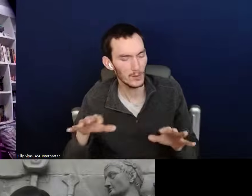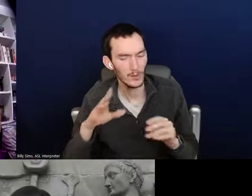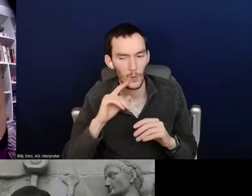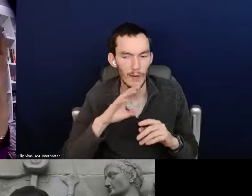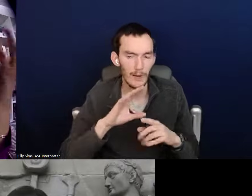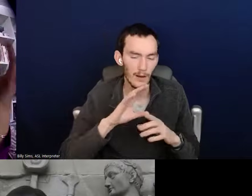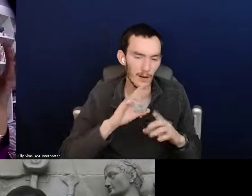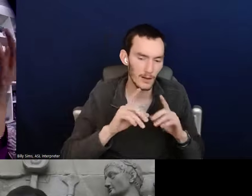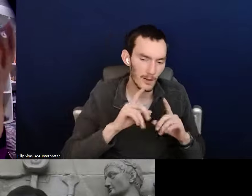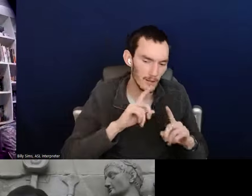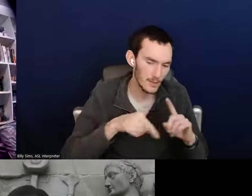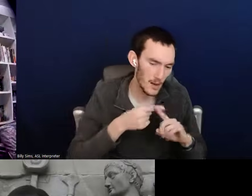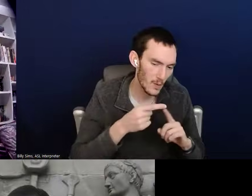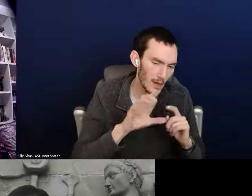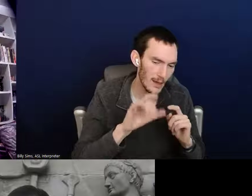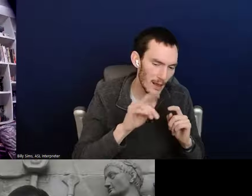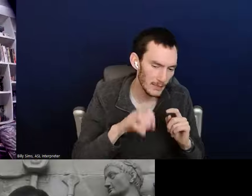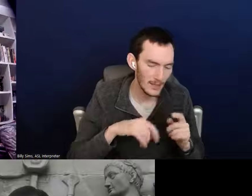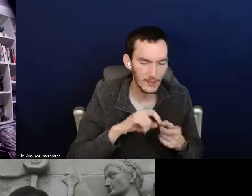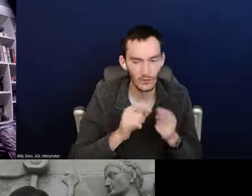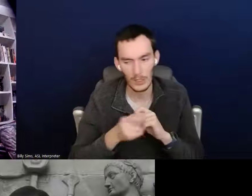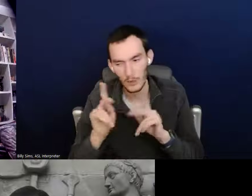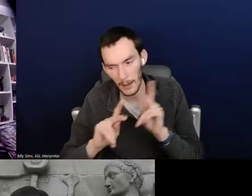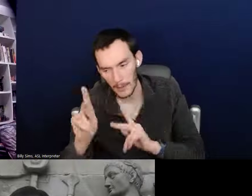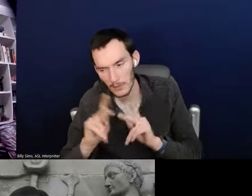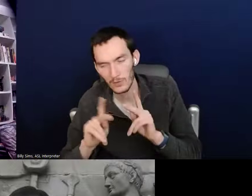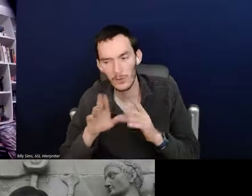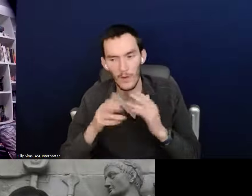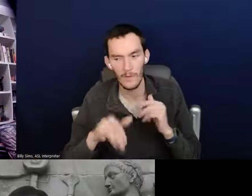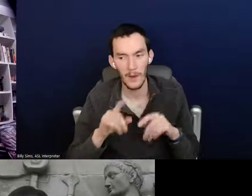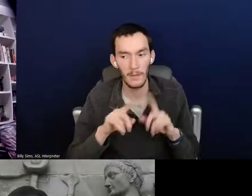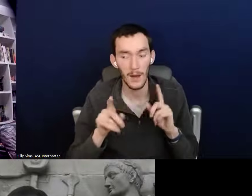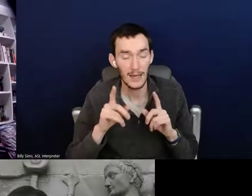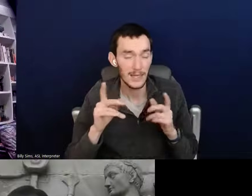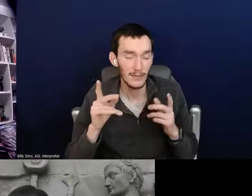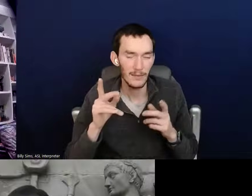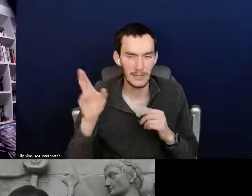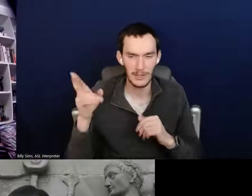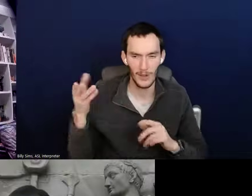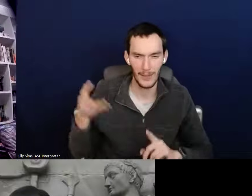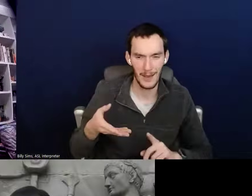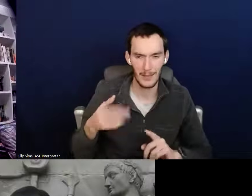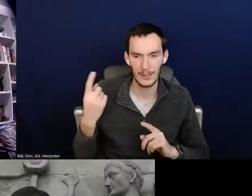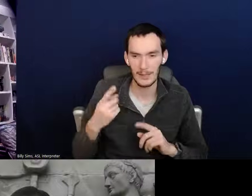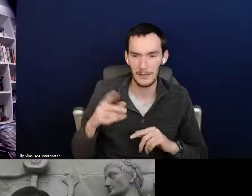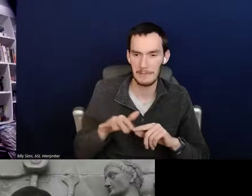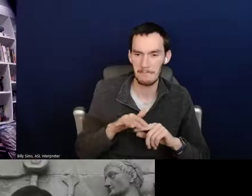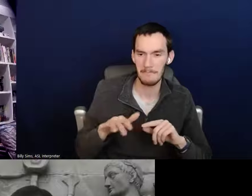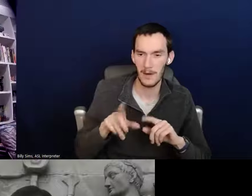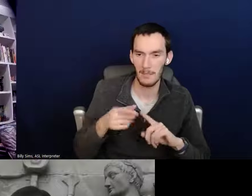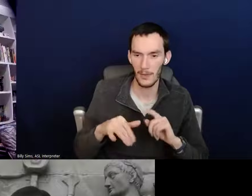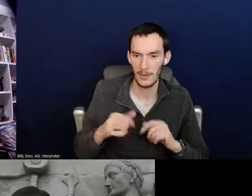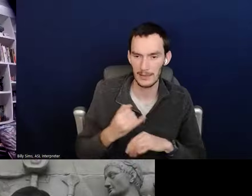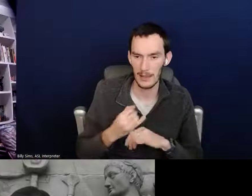climate, about changes in population and everything else. But it's there. there's something about the site where people feel